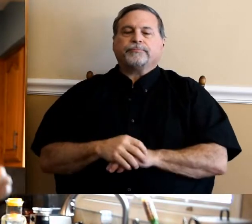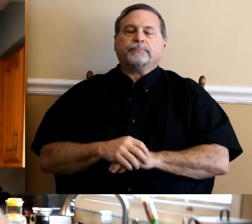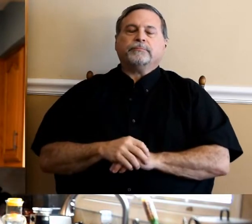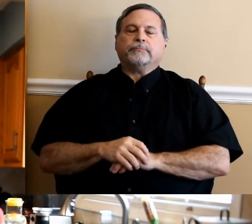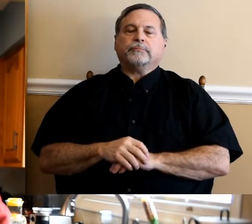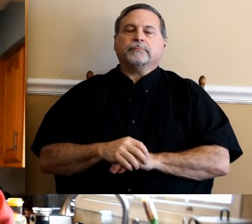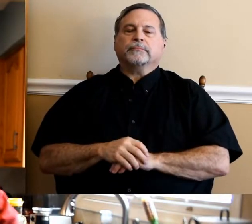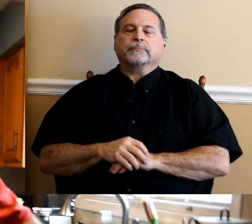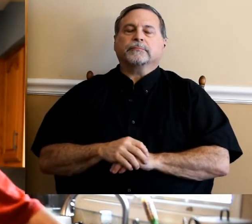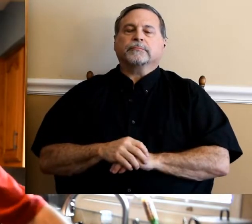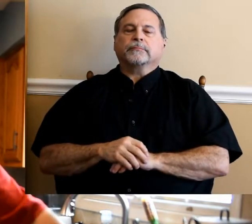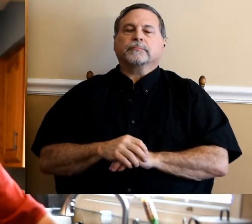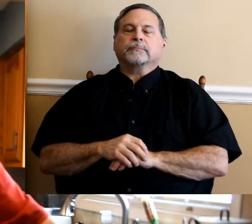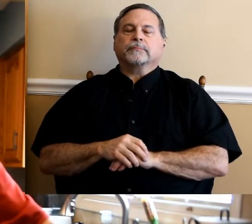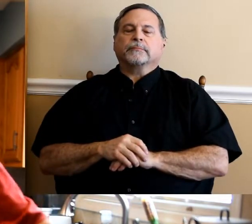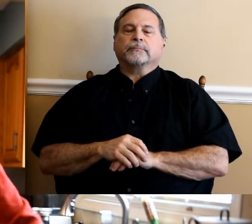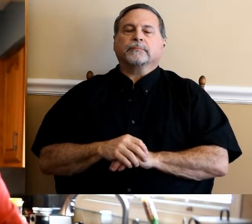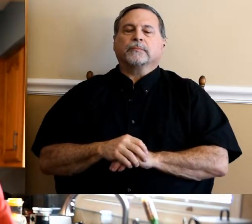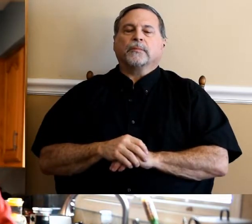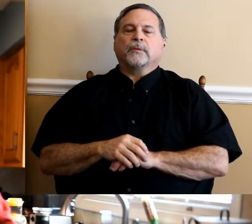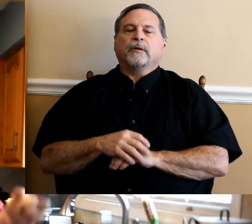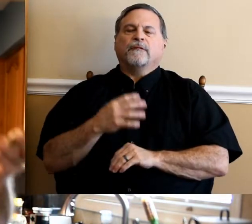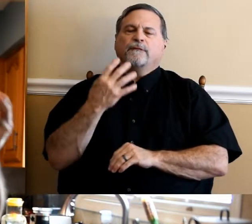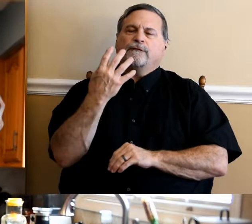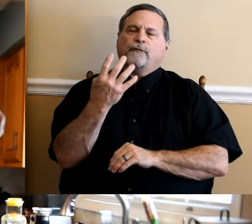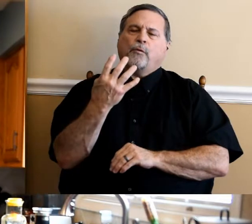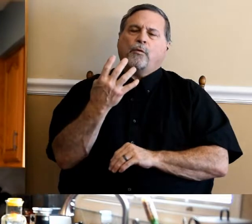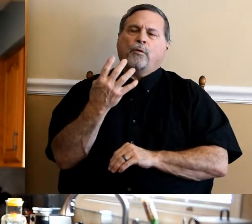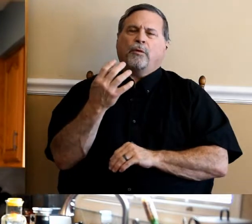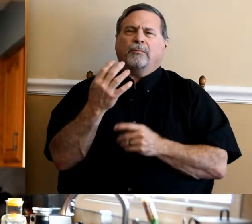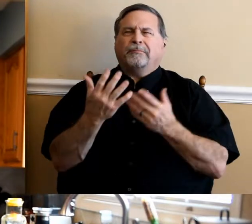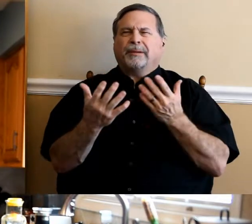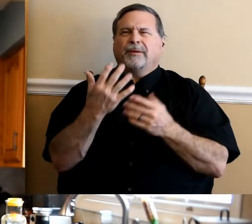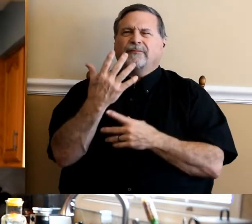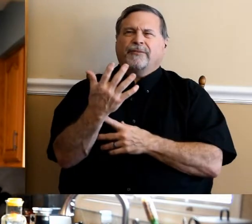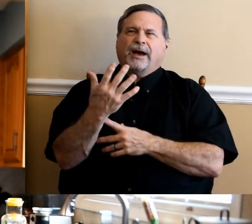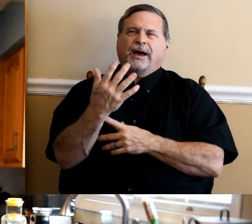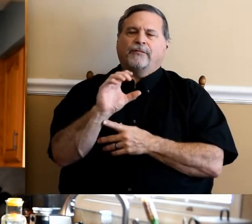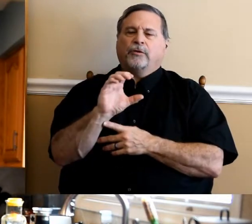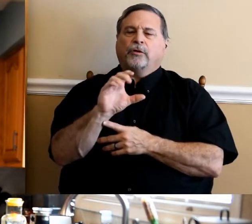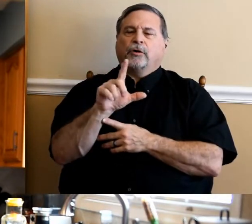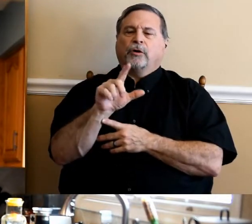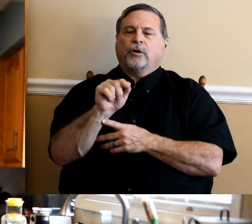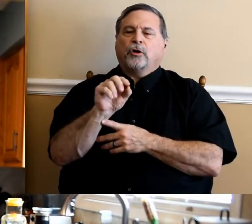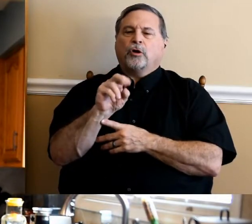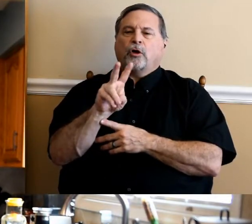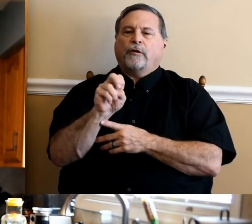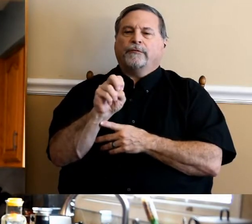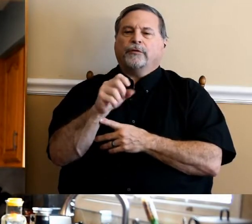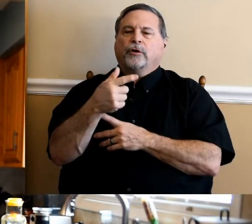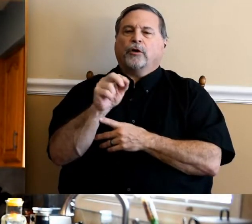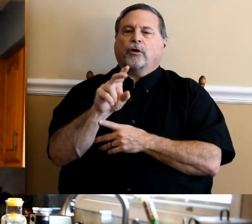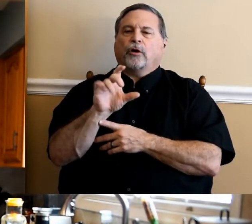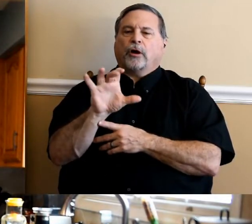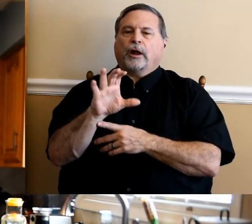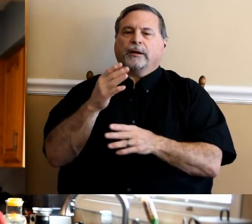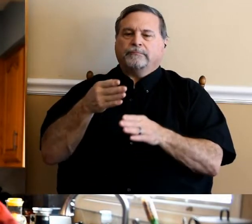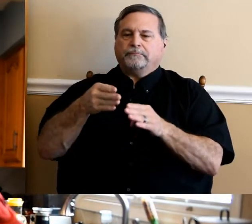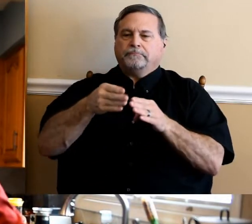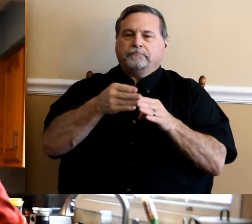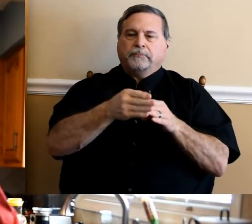whole mustard seed. We're going to take about 4, maybe 5 cloves of garlic and mince it